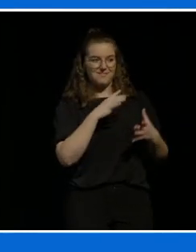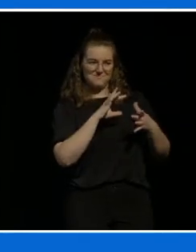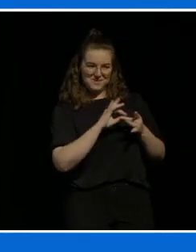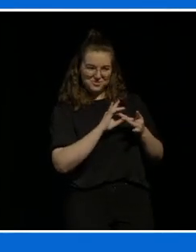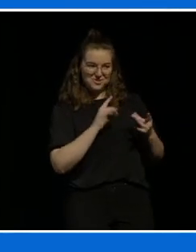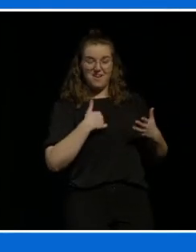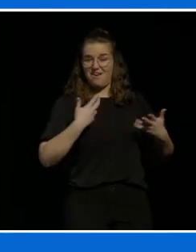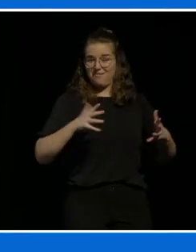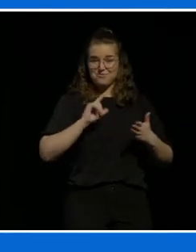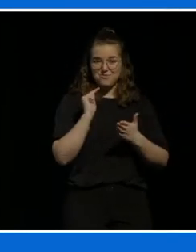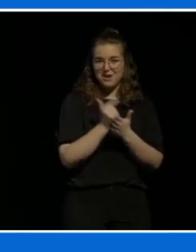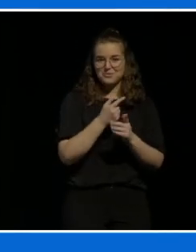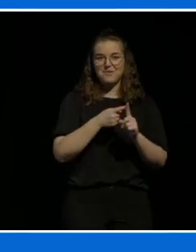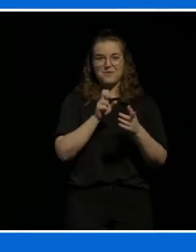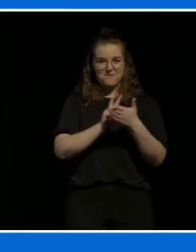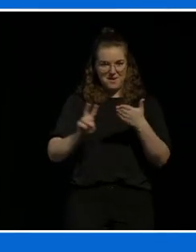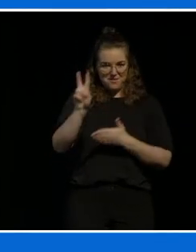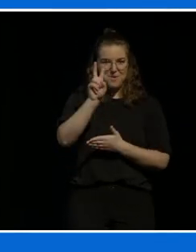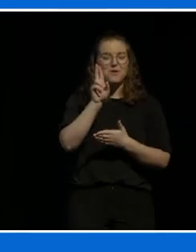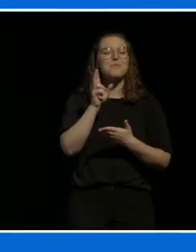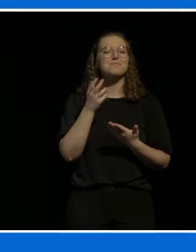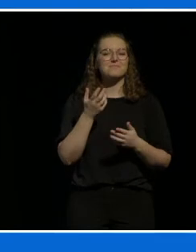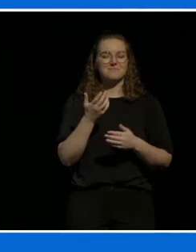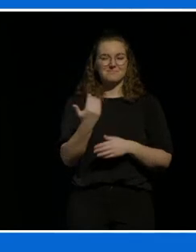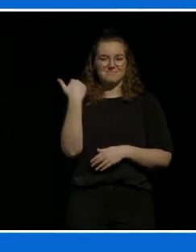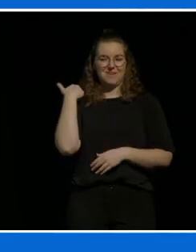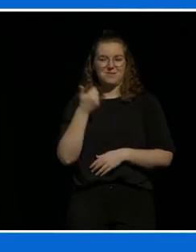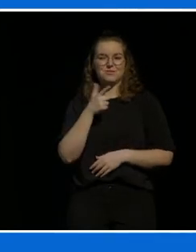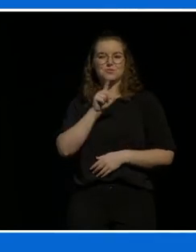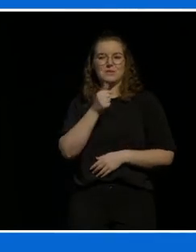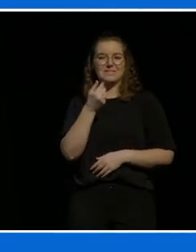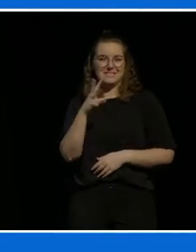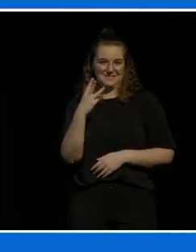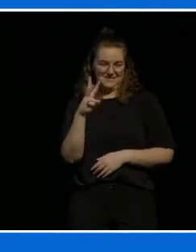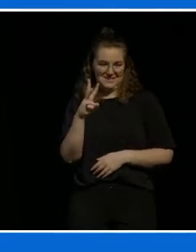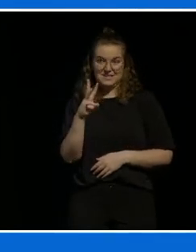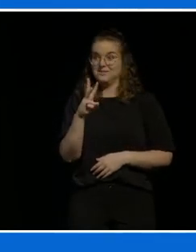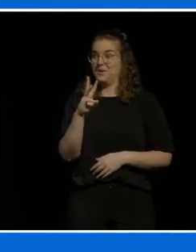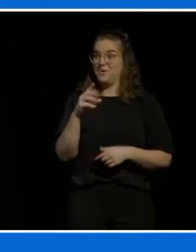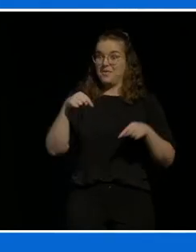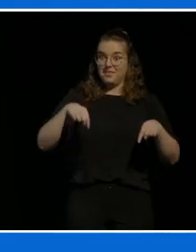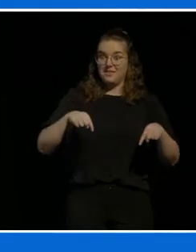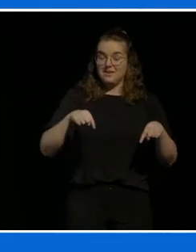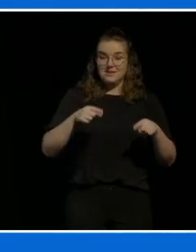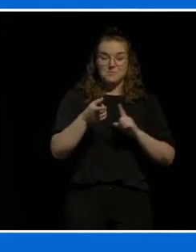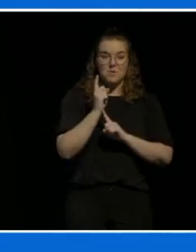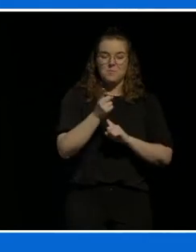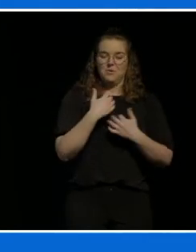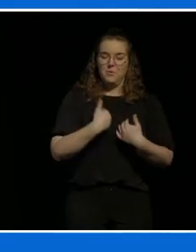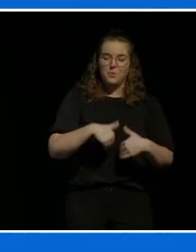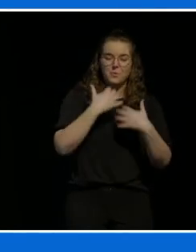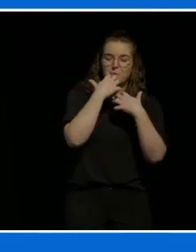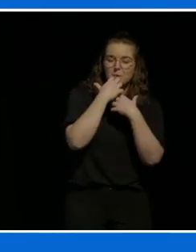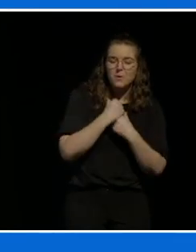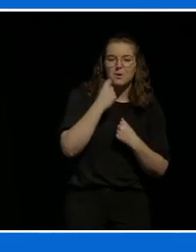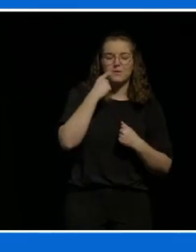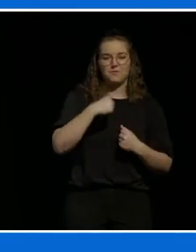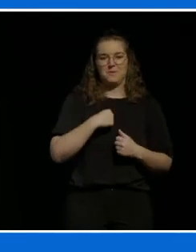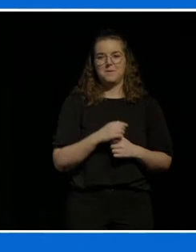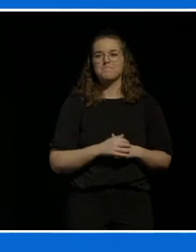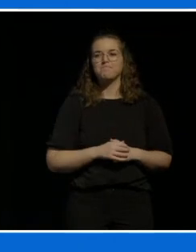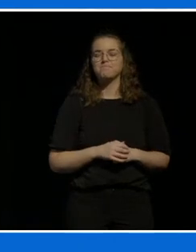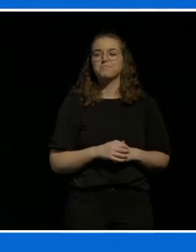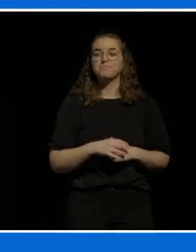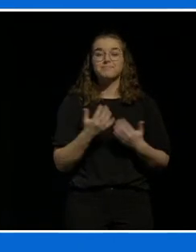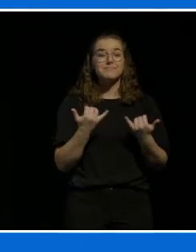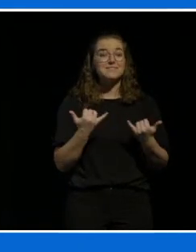actually graduated from Vanderbilt University in 2016, so this moment means the world to me. I